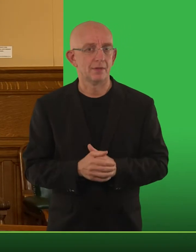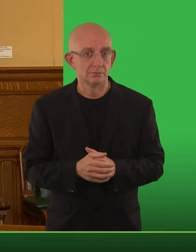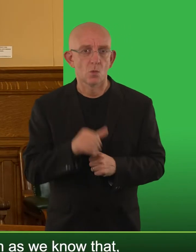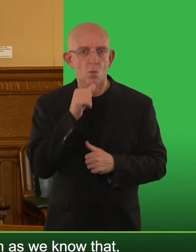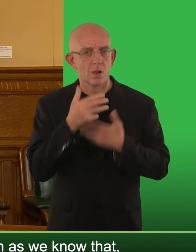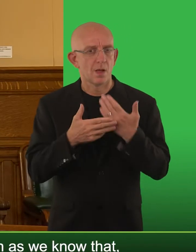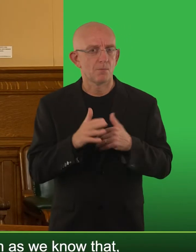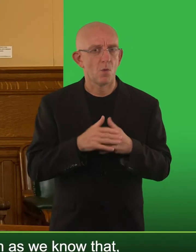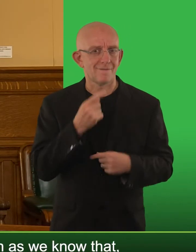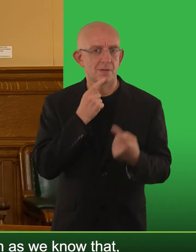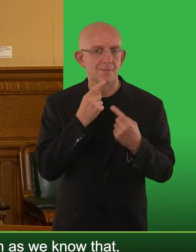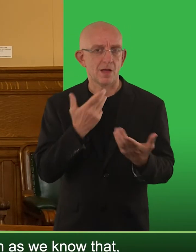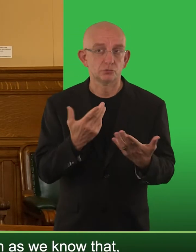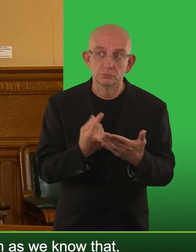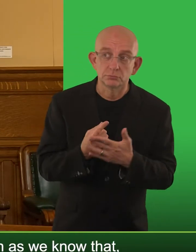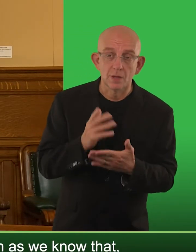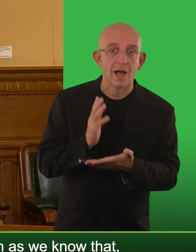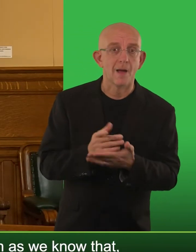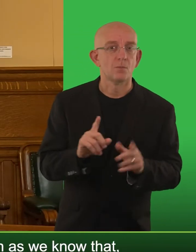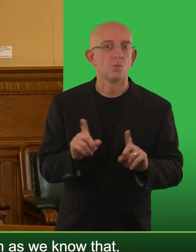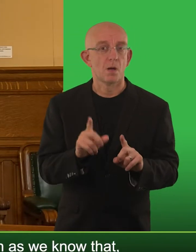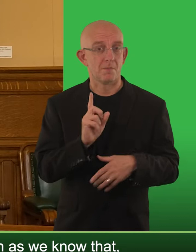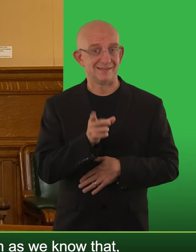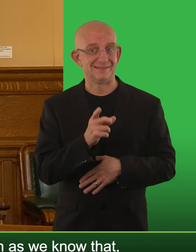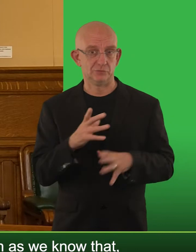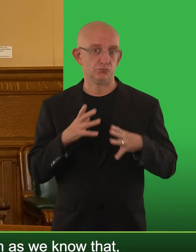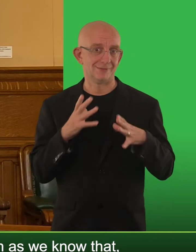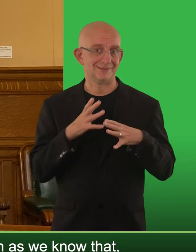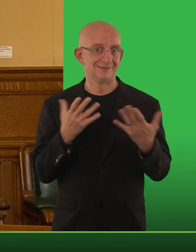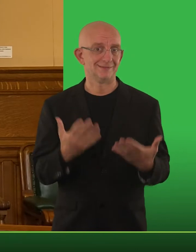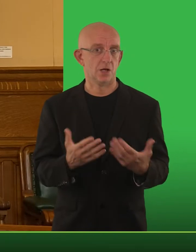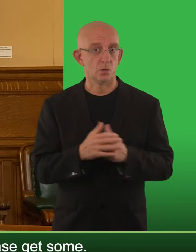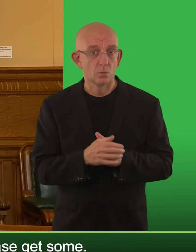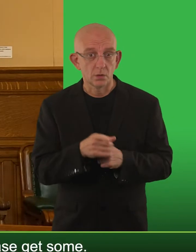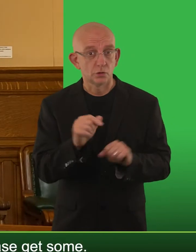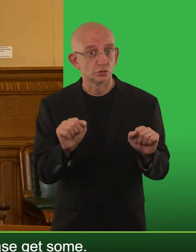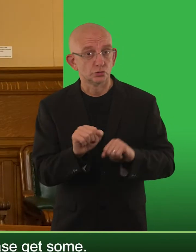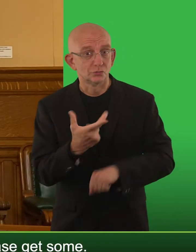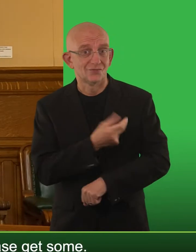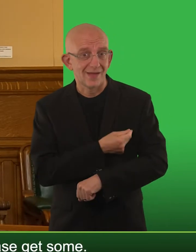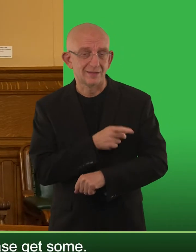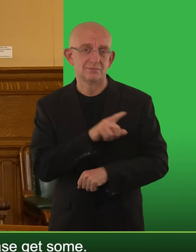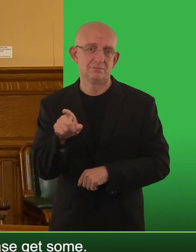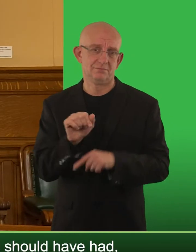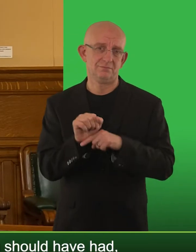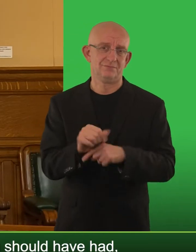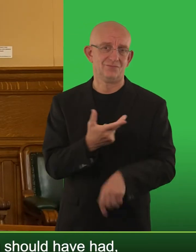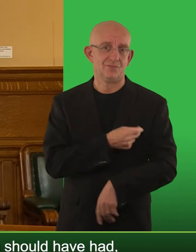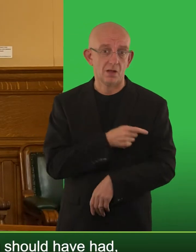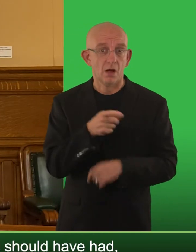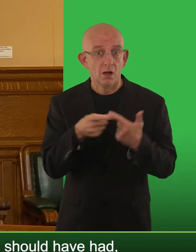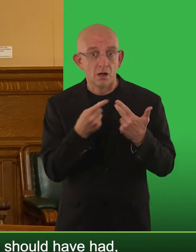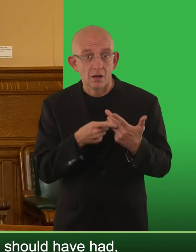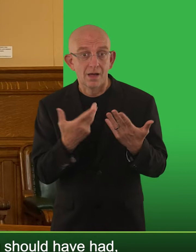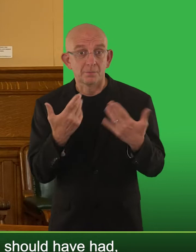vulnerable. We'll provide more information as soon as we know that, but I think that is on the stock. So if you've had no vaccine, please get some. If you